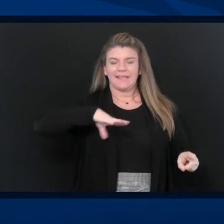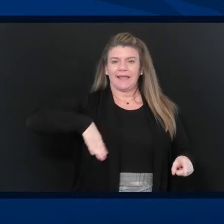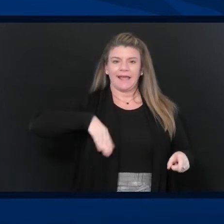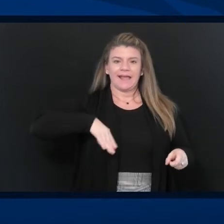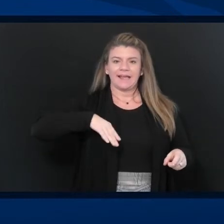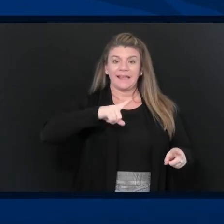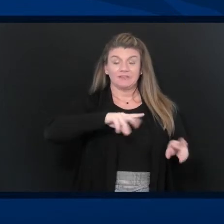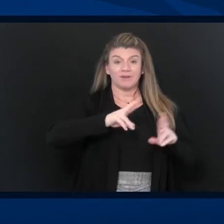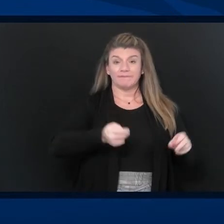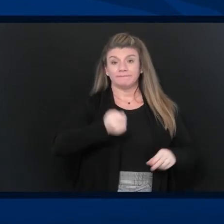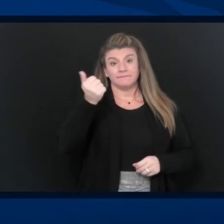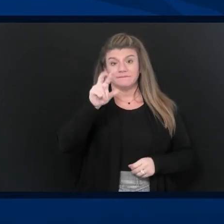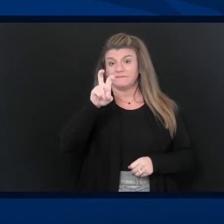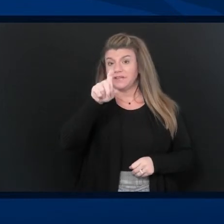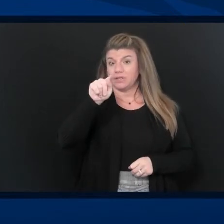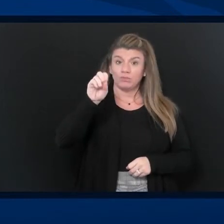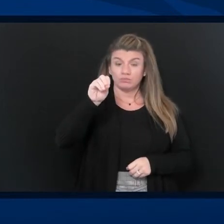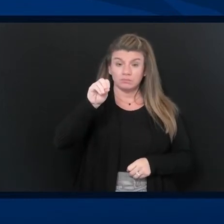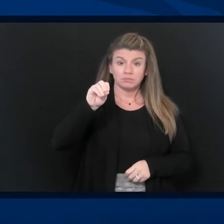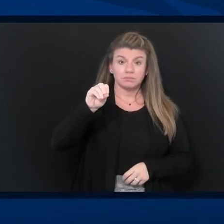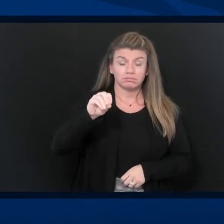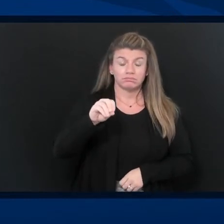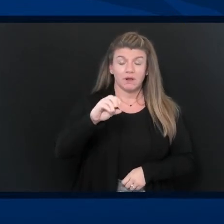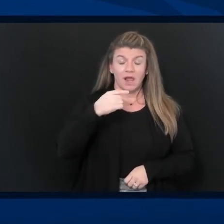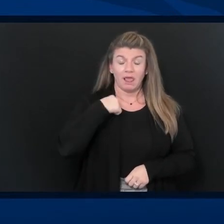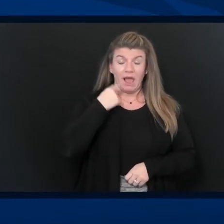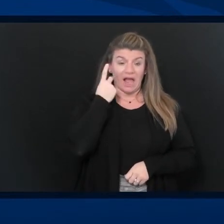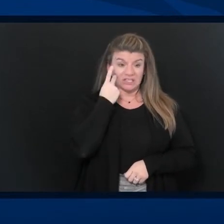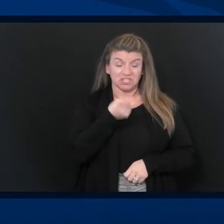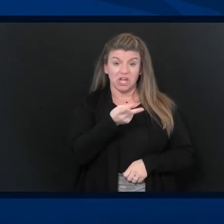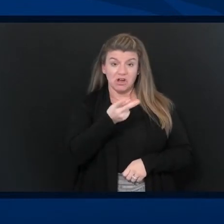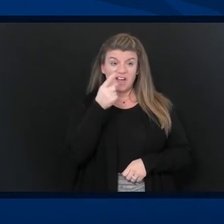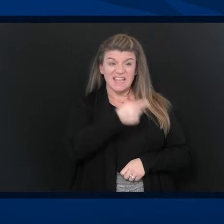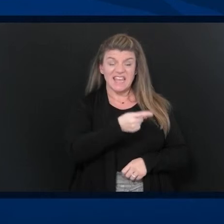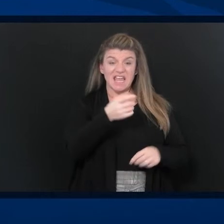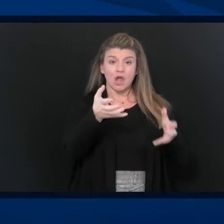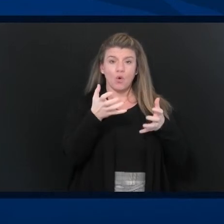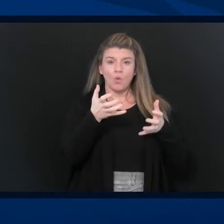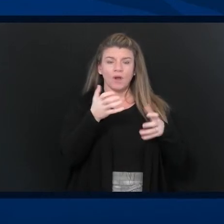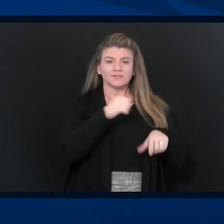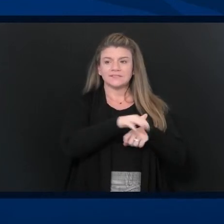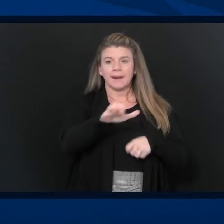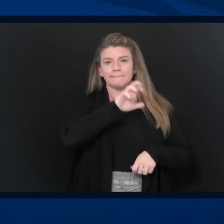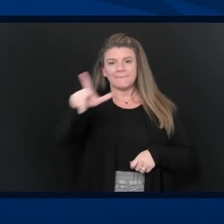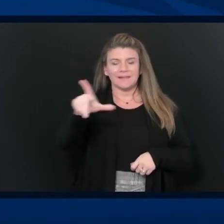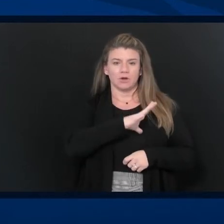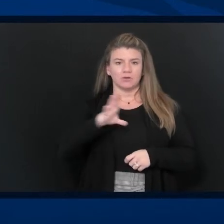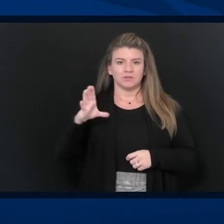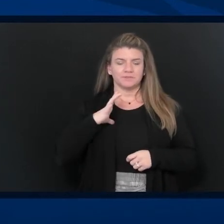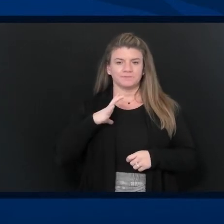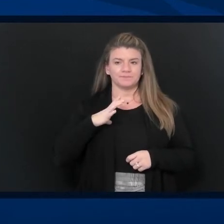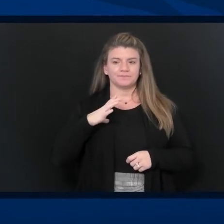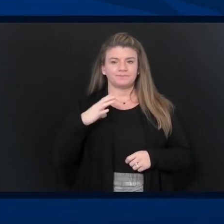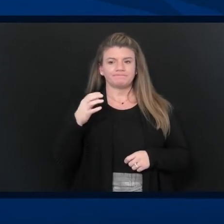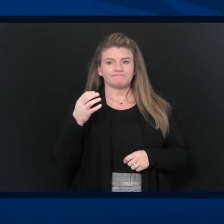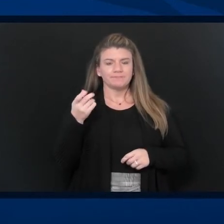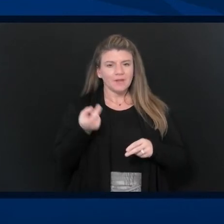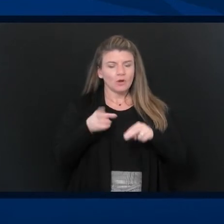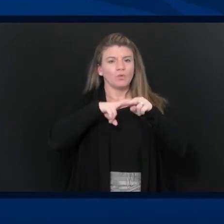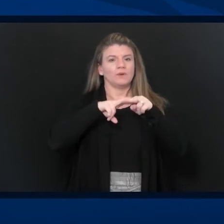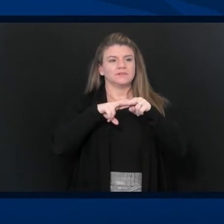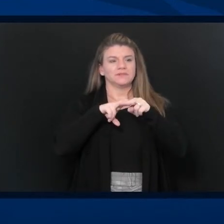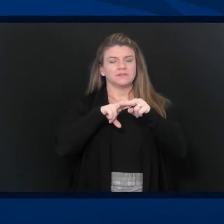veto it. The last things I've seen are that he wants to send it back to Congress to, among other things, increase